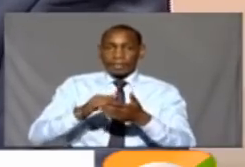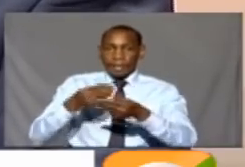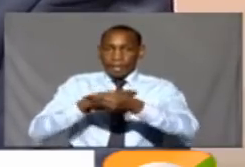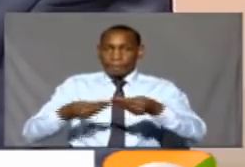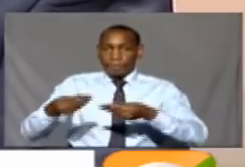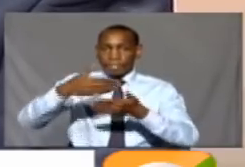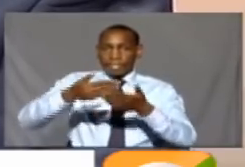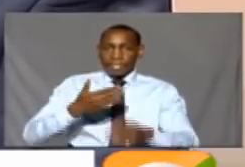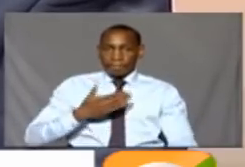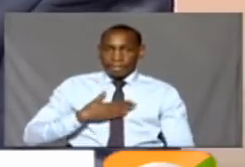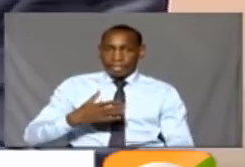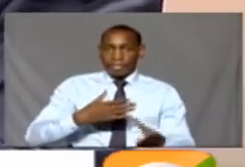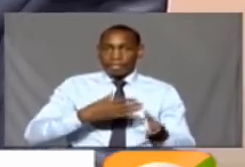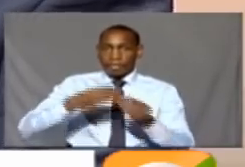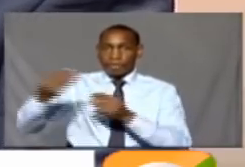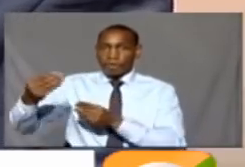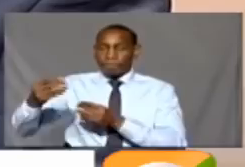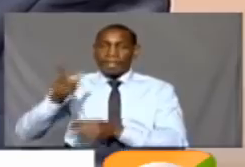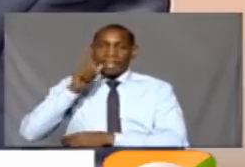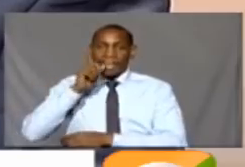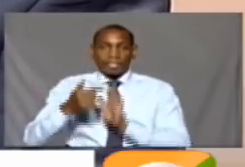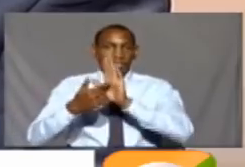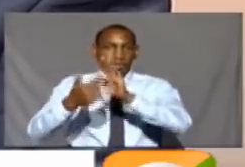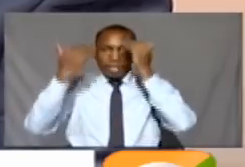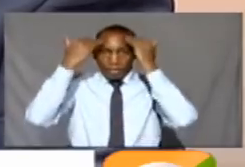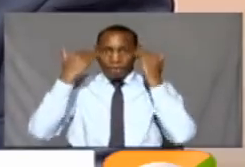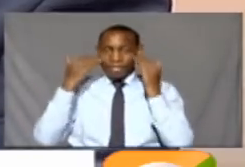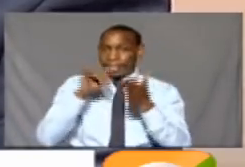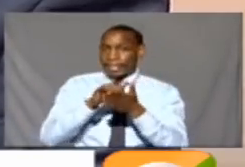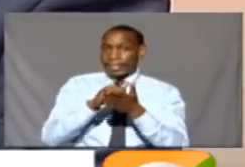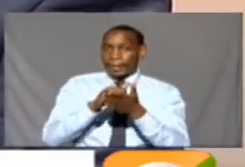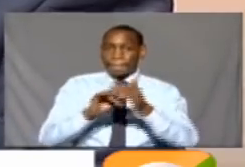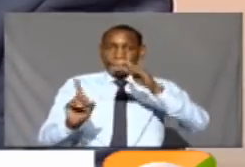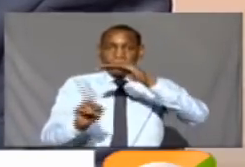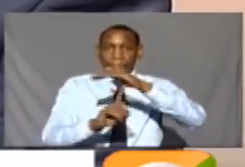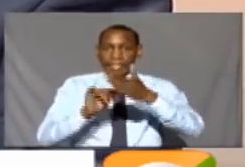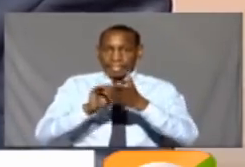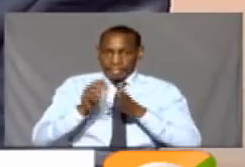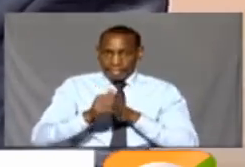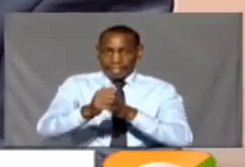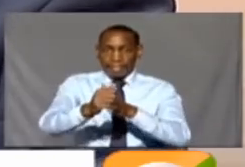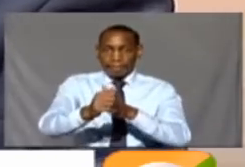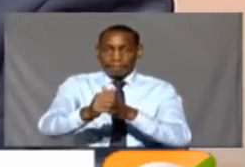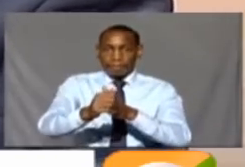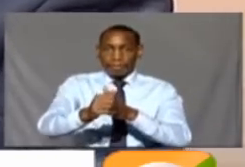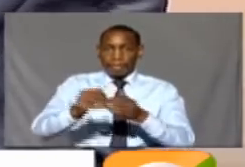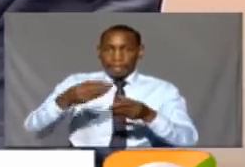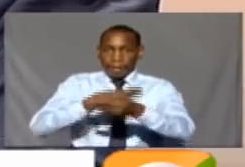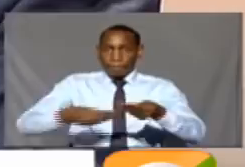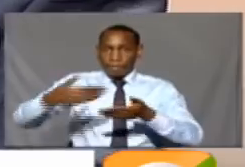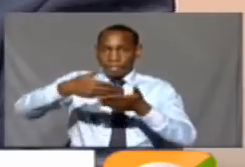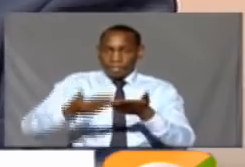my wife to go to London. I showed the court. Mm-hmm. That the ministry that I headed bought the ticket. I was part